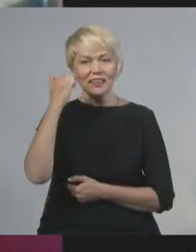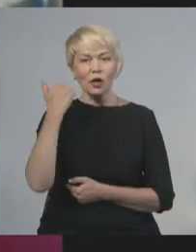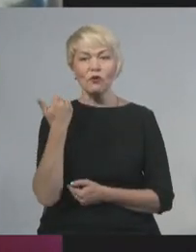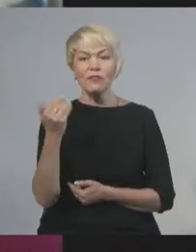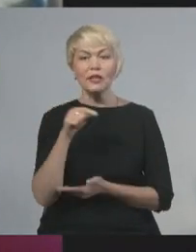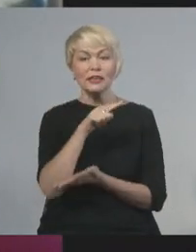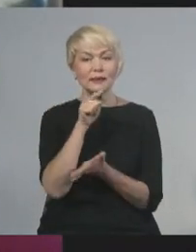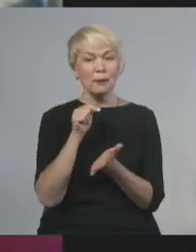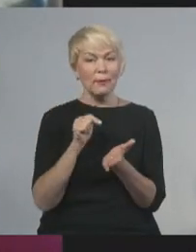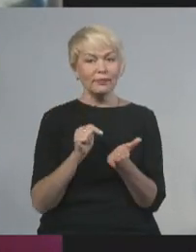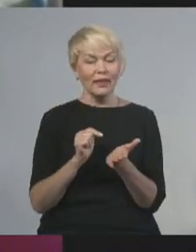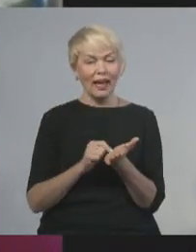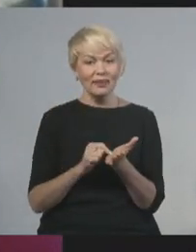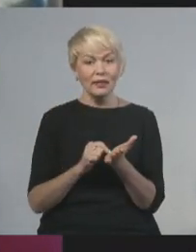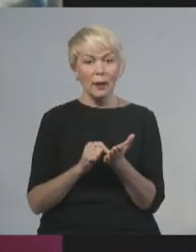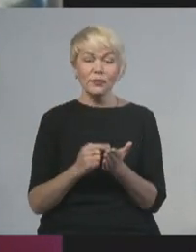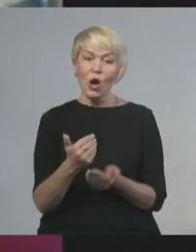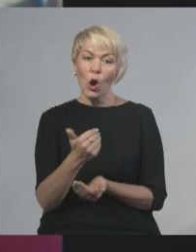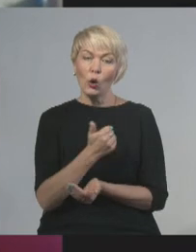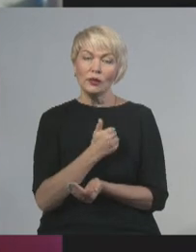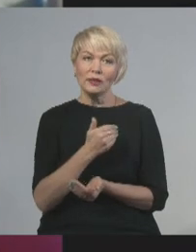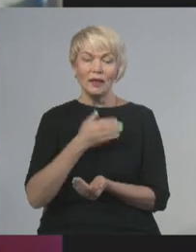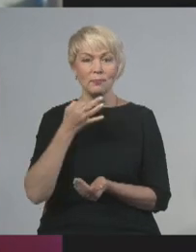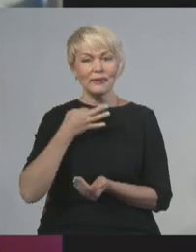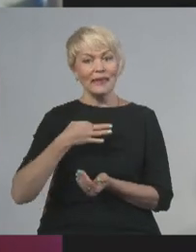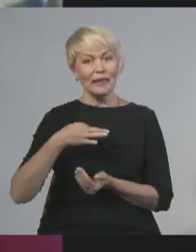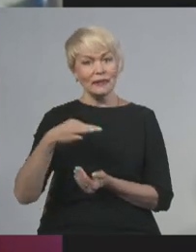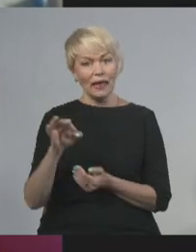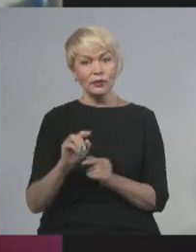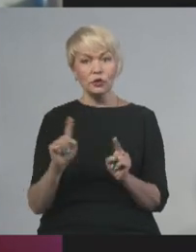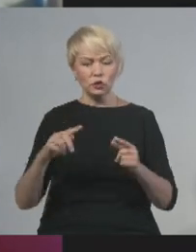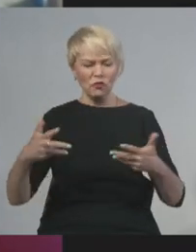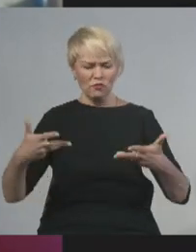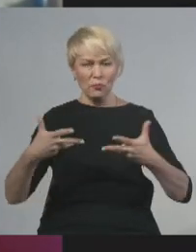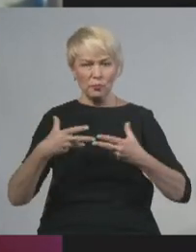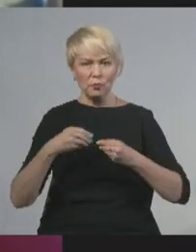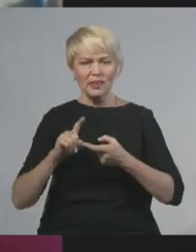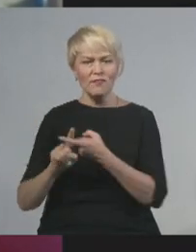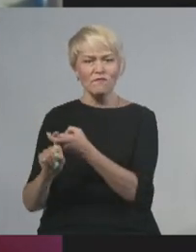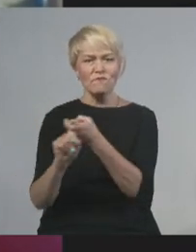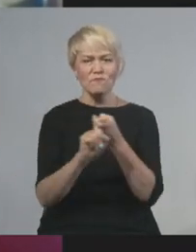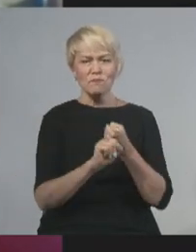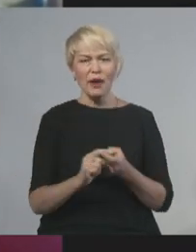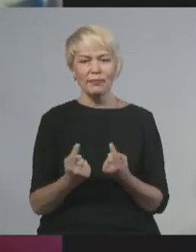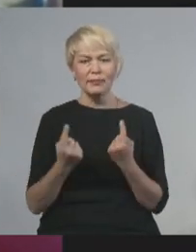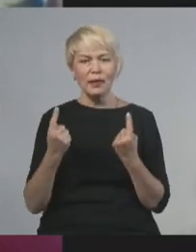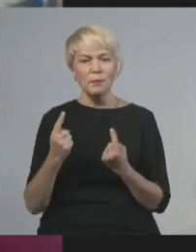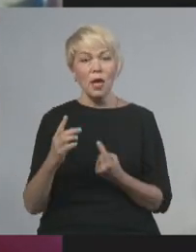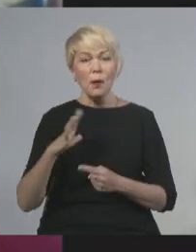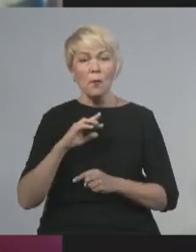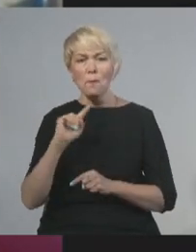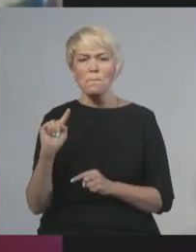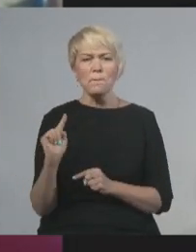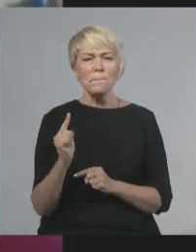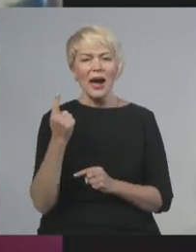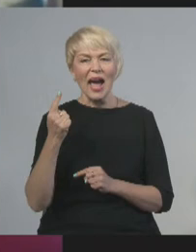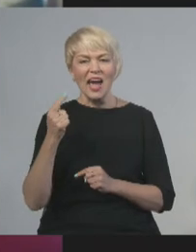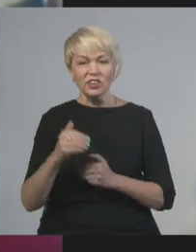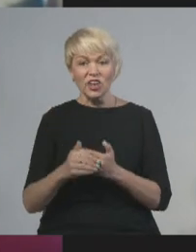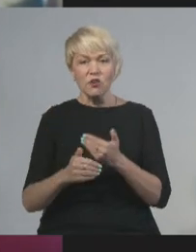um i would say that the influence of the pandemic was in the first phase of the of